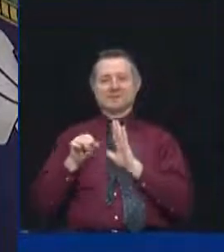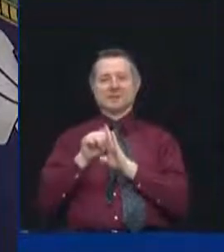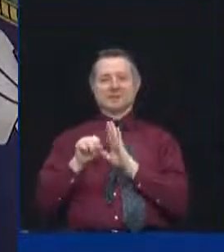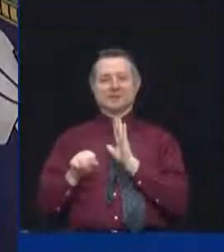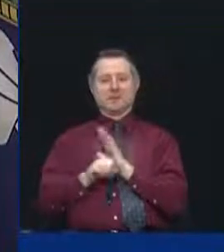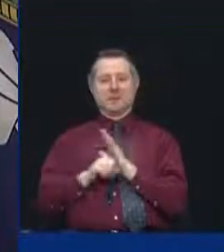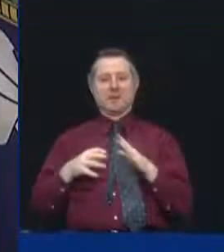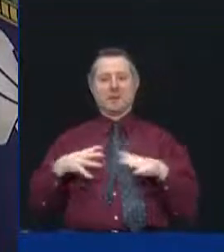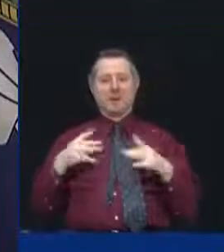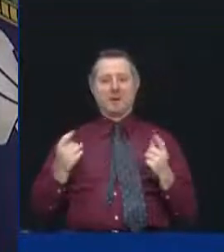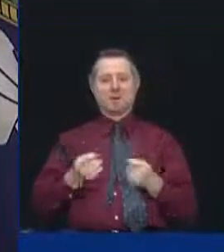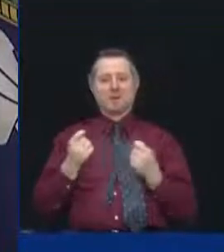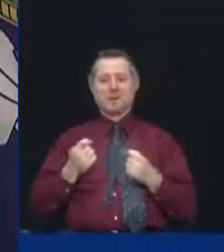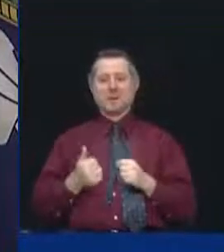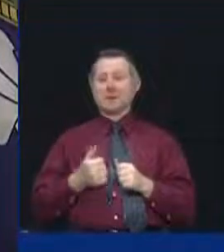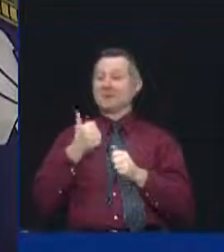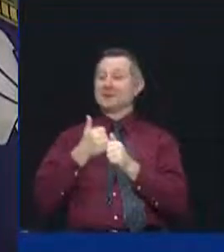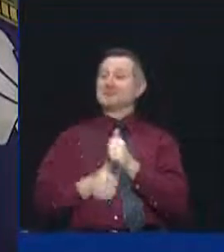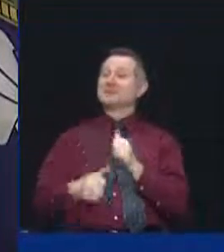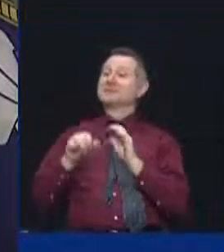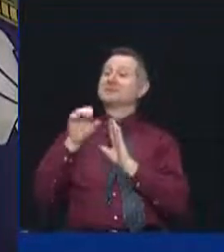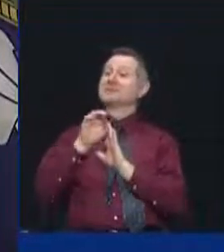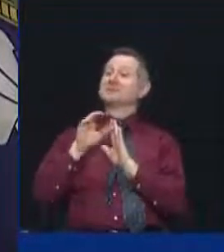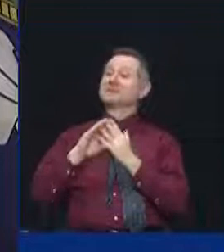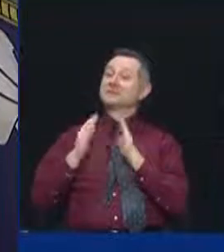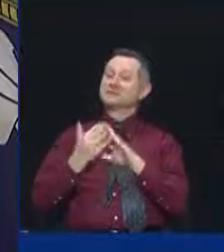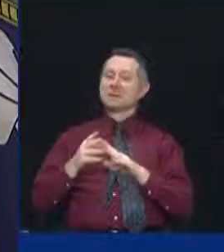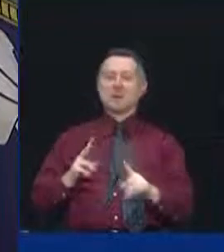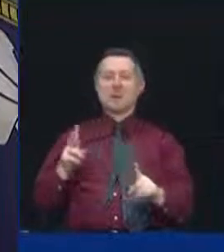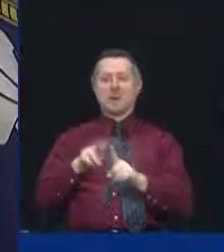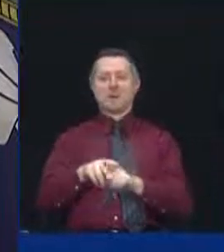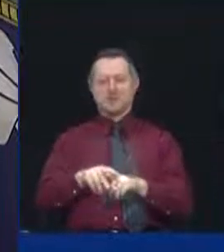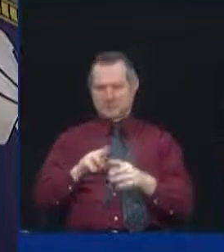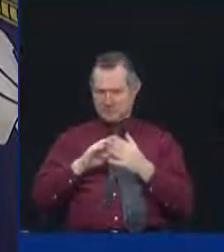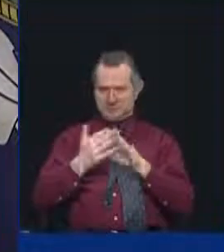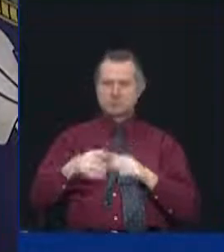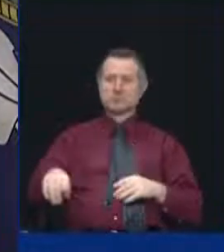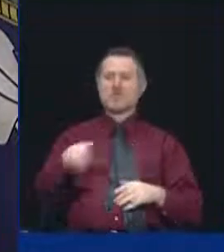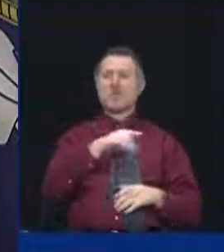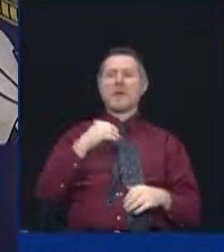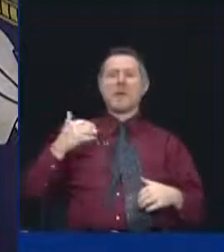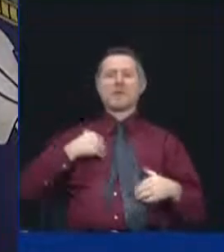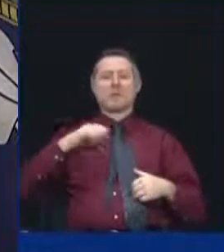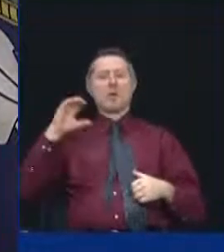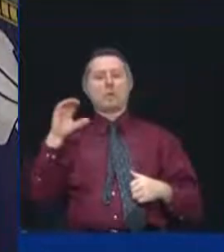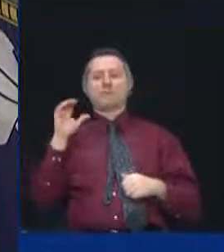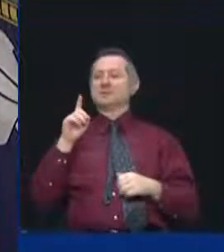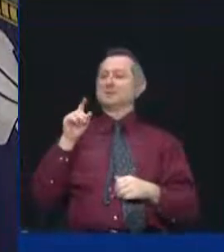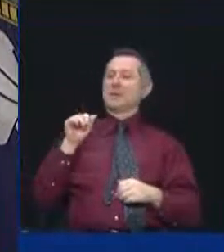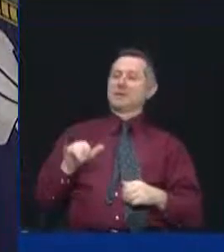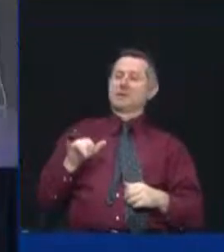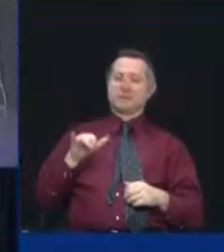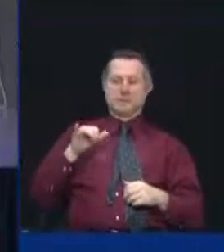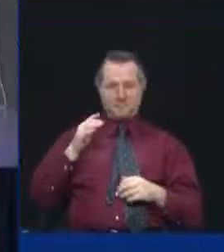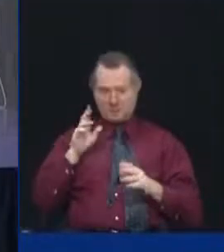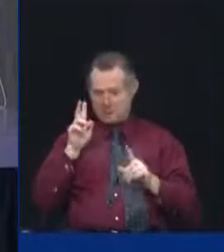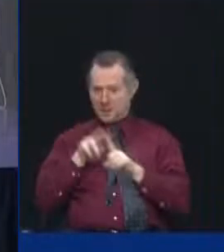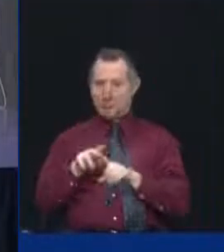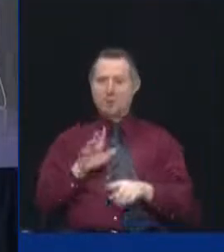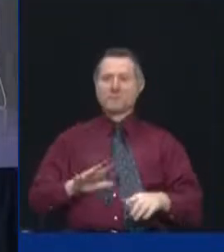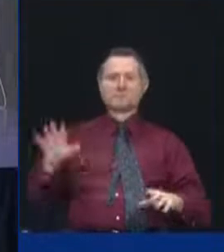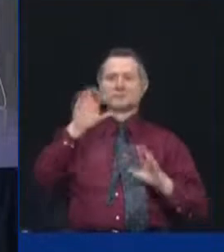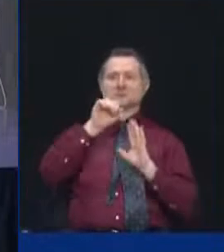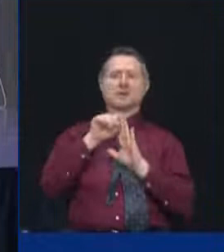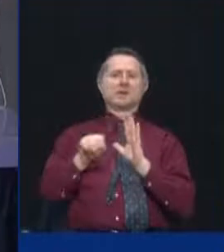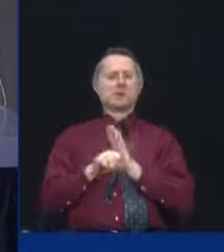every city, that applies to every city. There's a Columbus Day statewide. Governor, I wanted to ask you about the